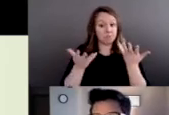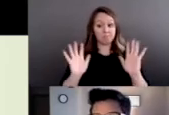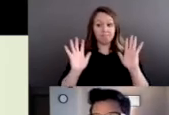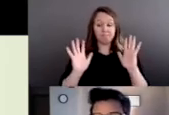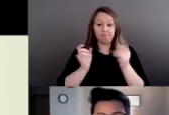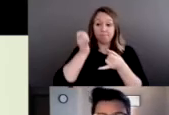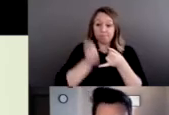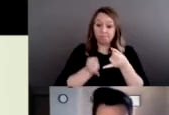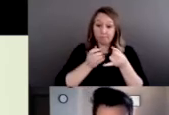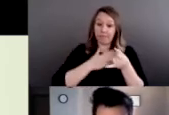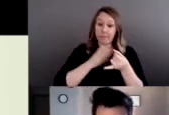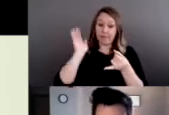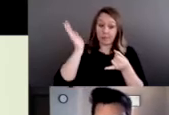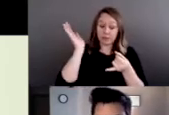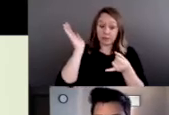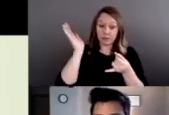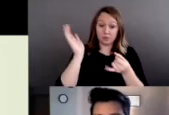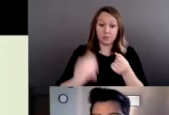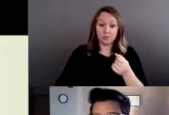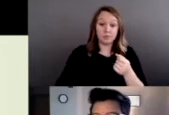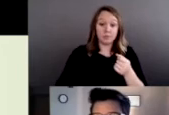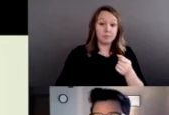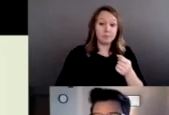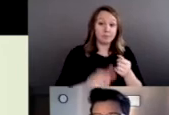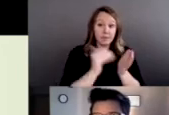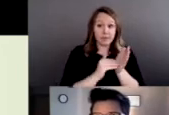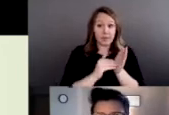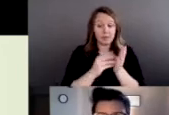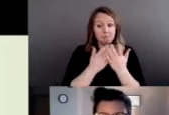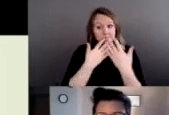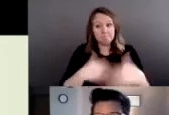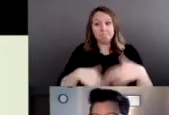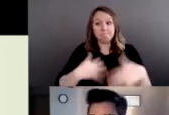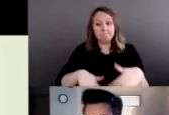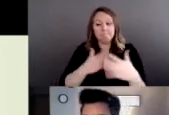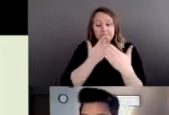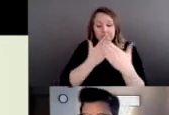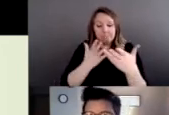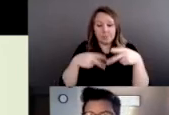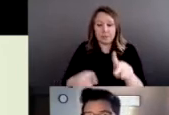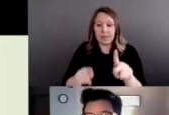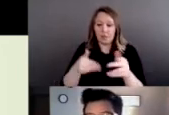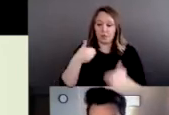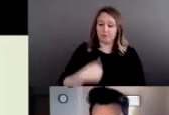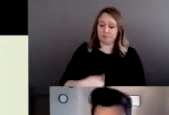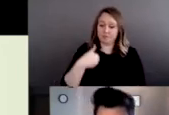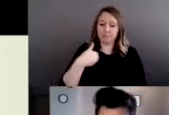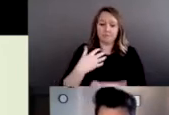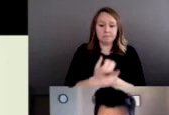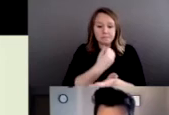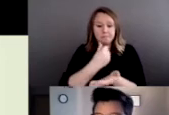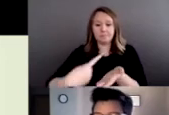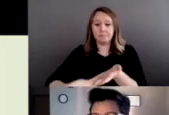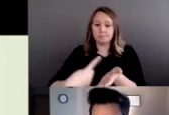my presentation. Again, I thank you for allowing me to be able to have this discussion with